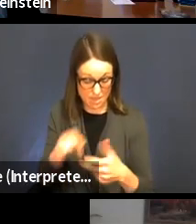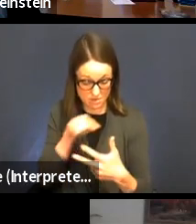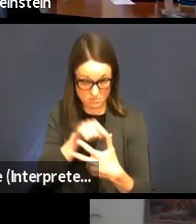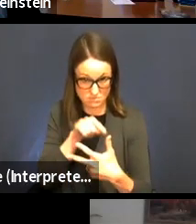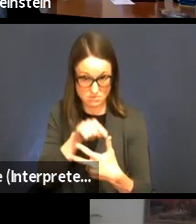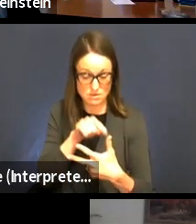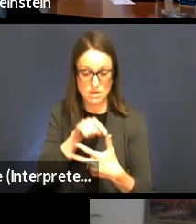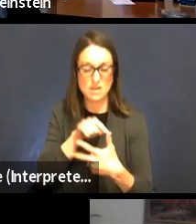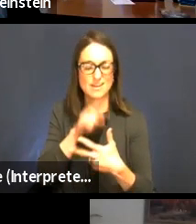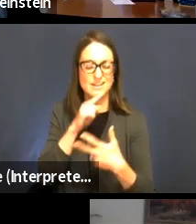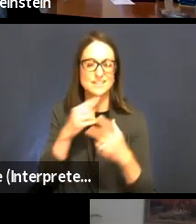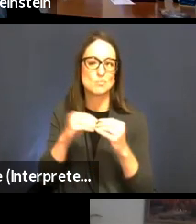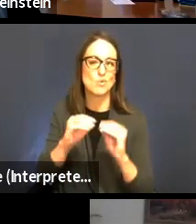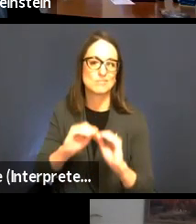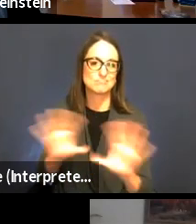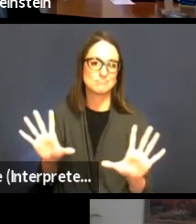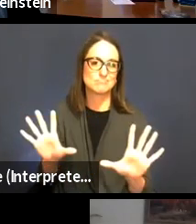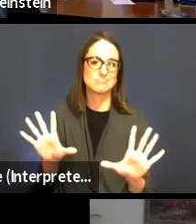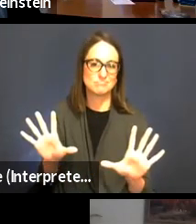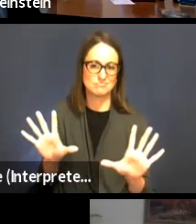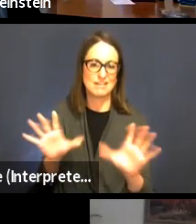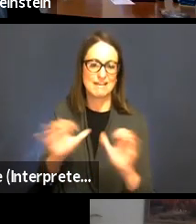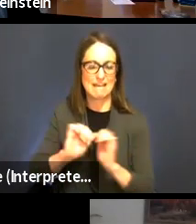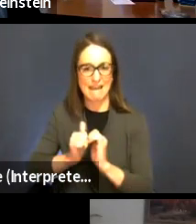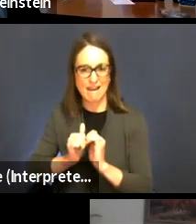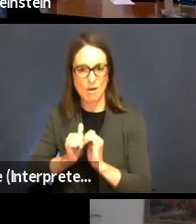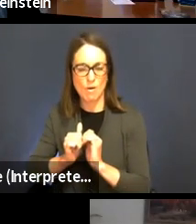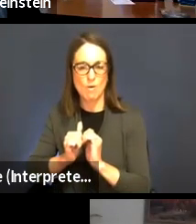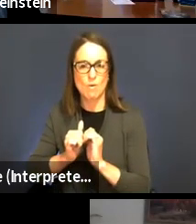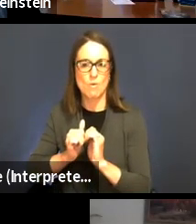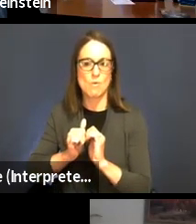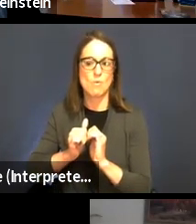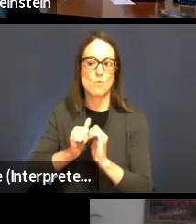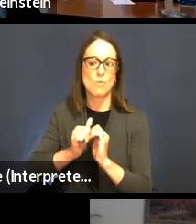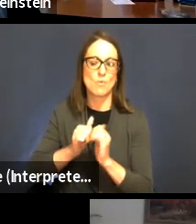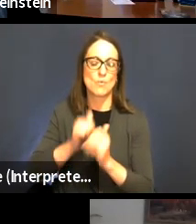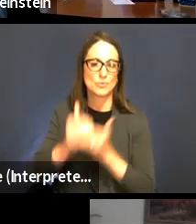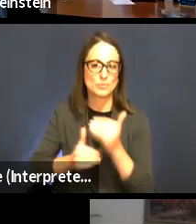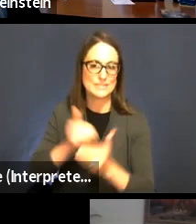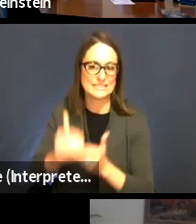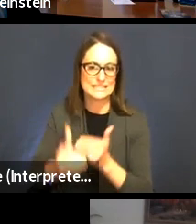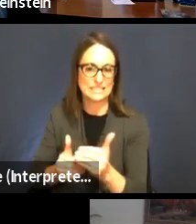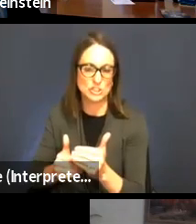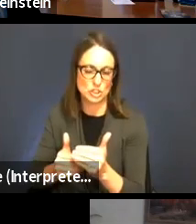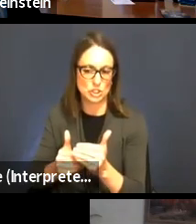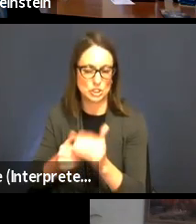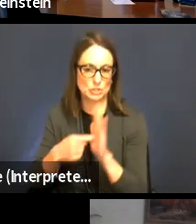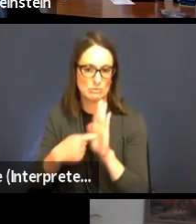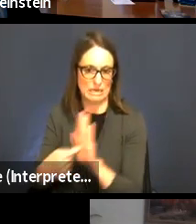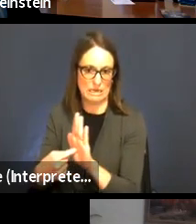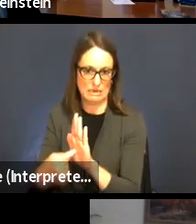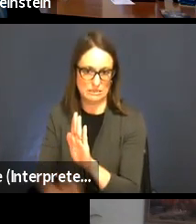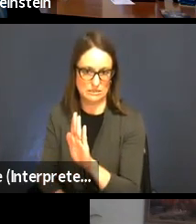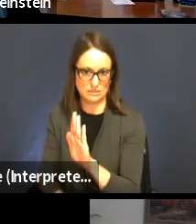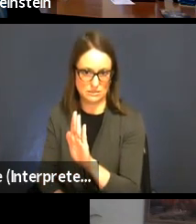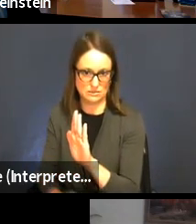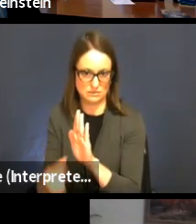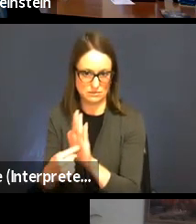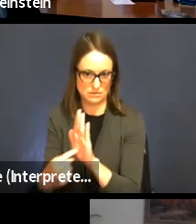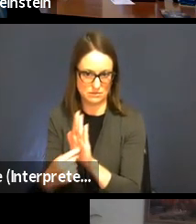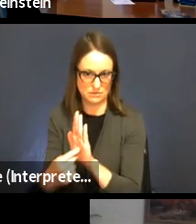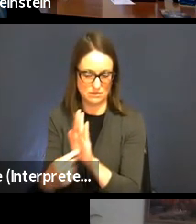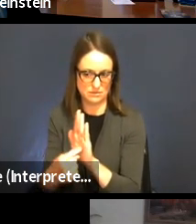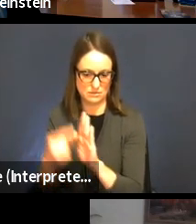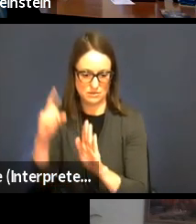greater clarity on how this procedure reads, and that